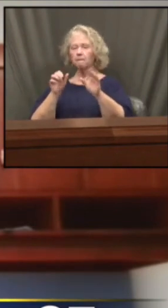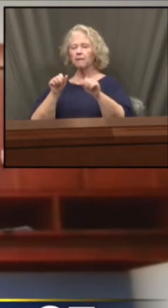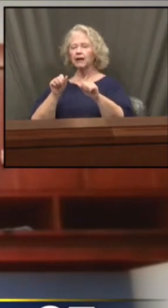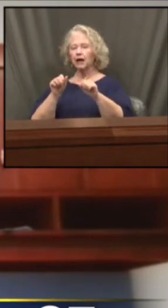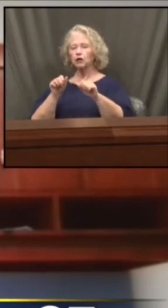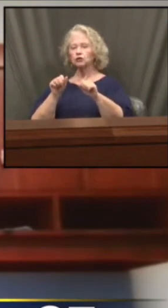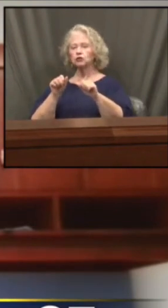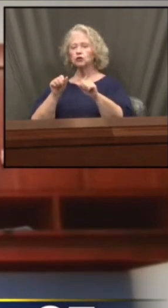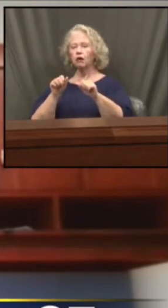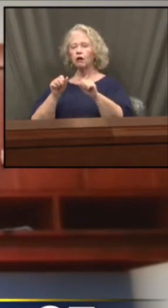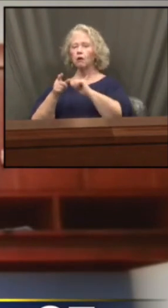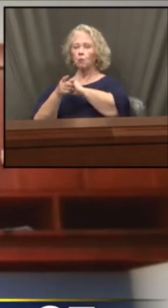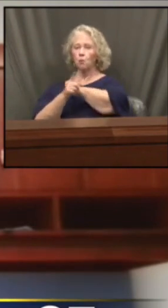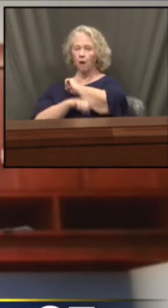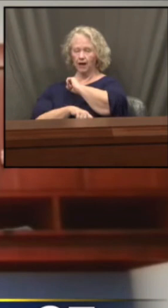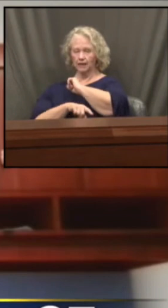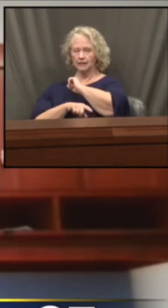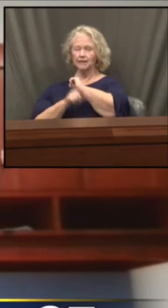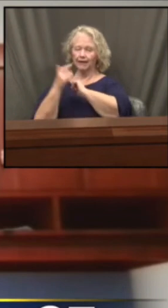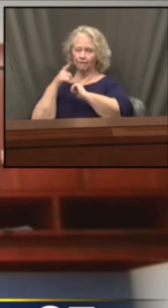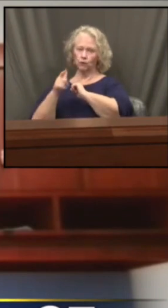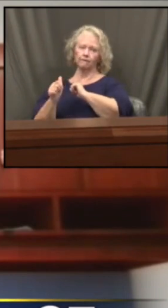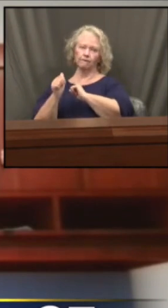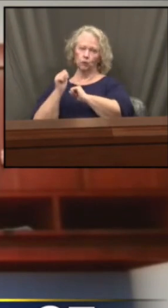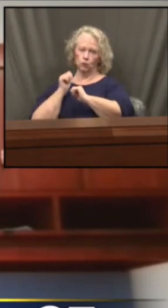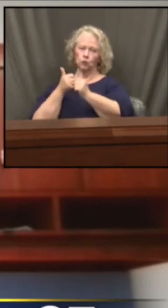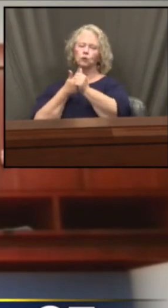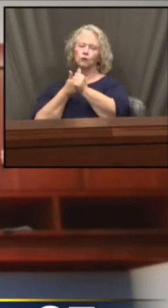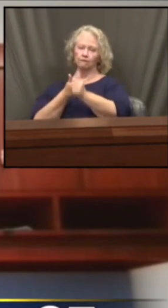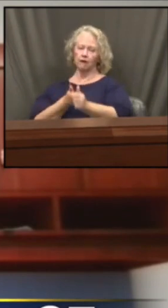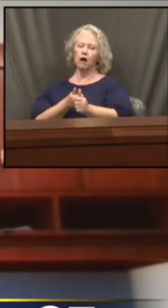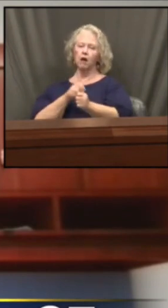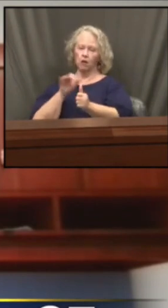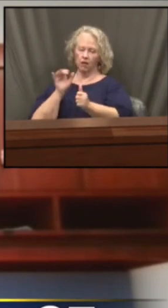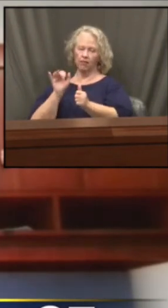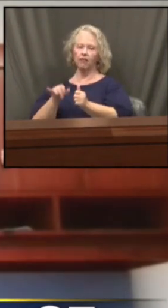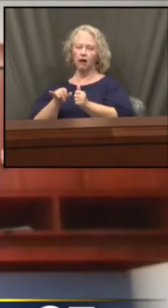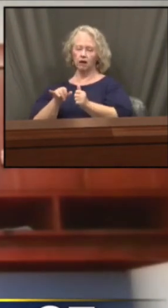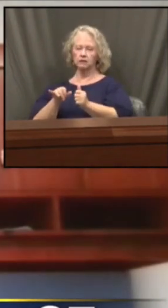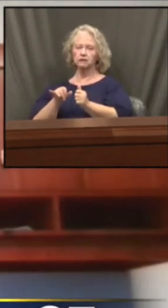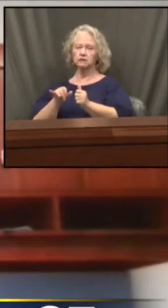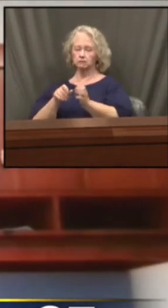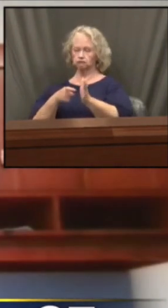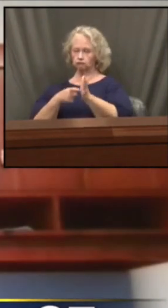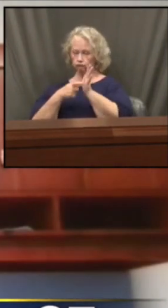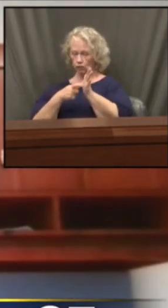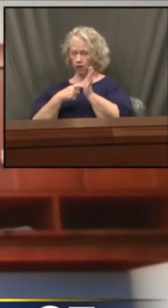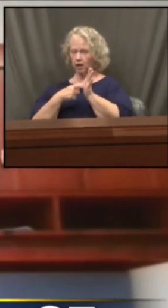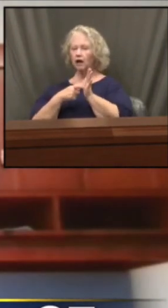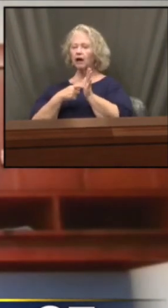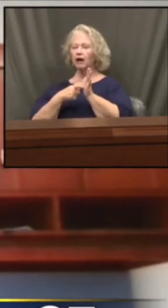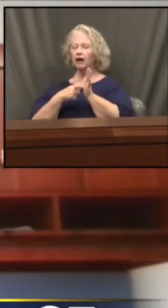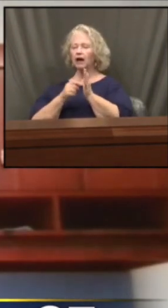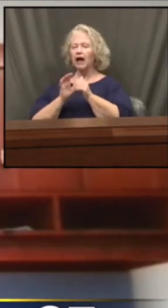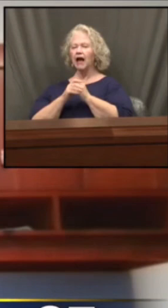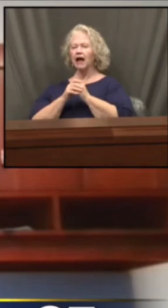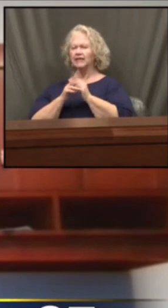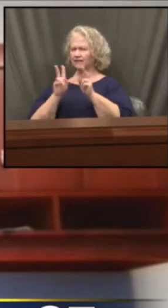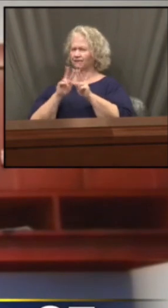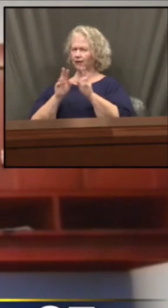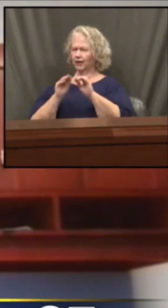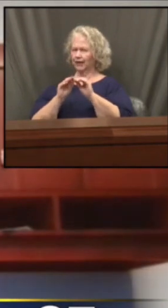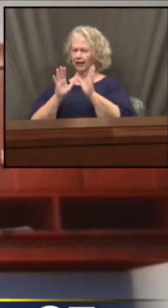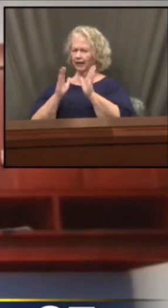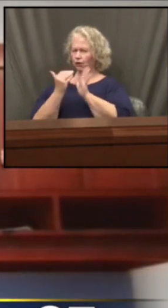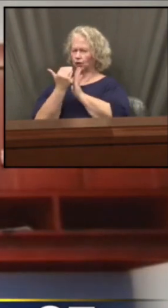mandate. And the Superintendent's Association, I know, share that out with the school districts. And really, it really outlines